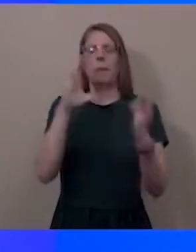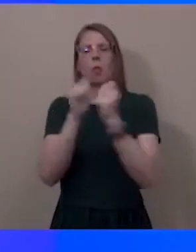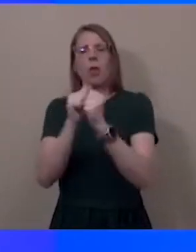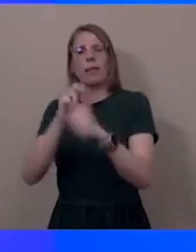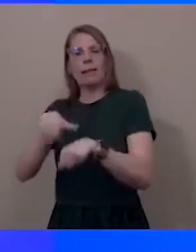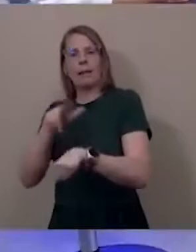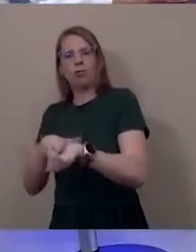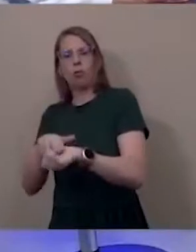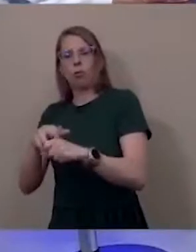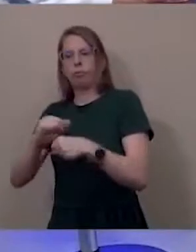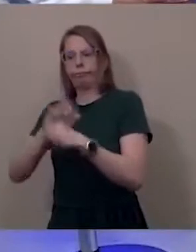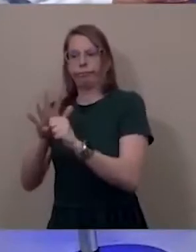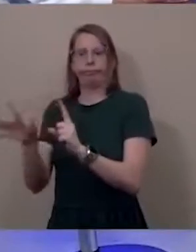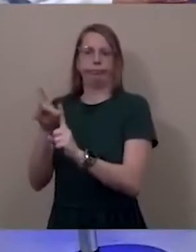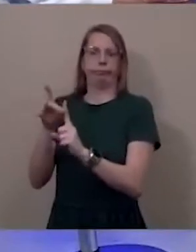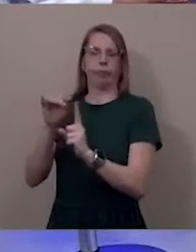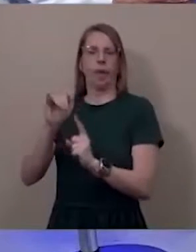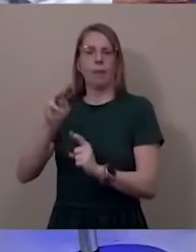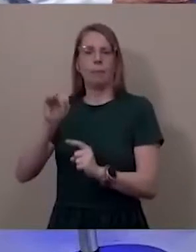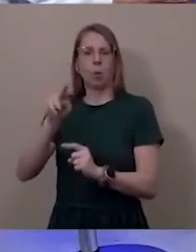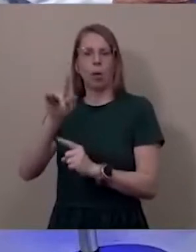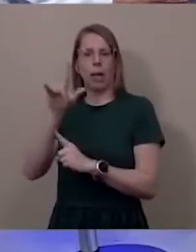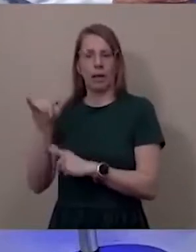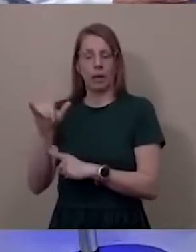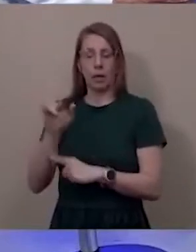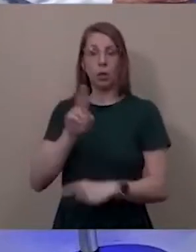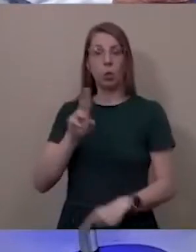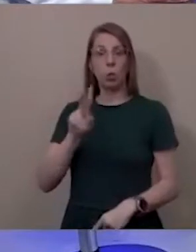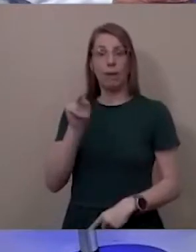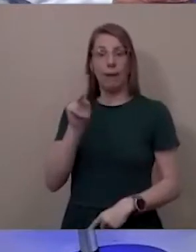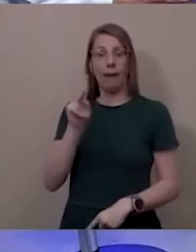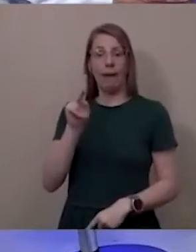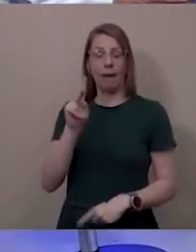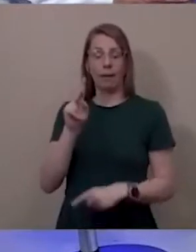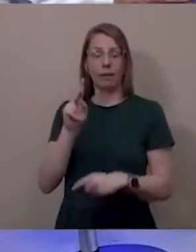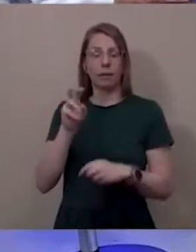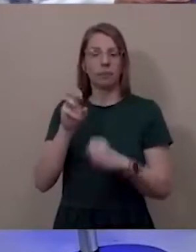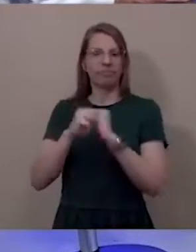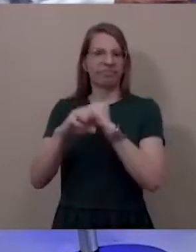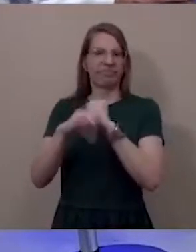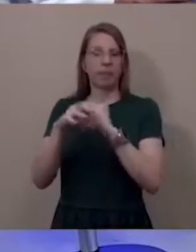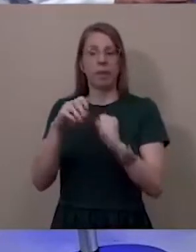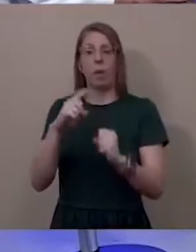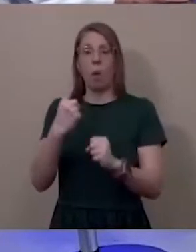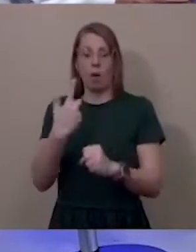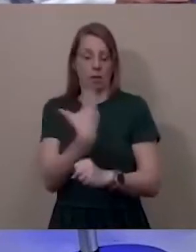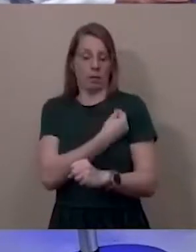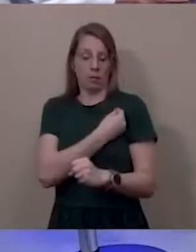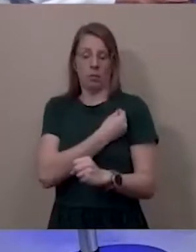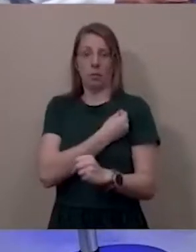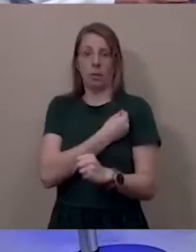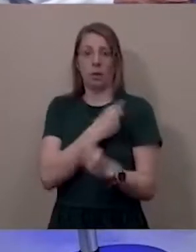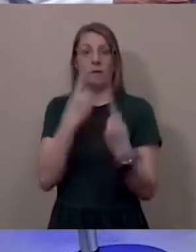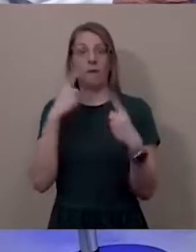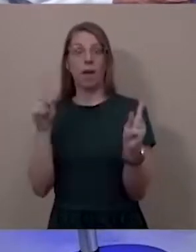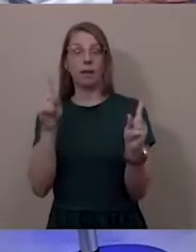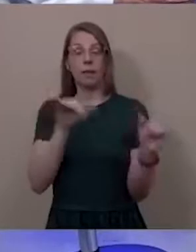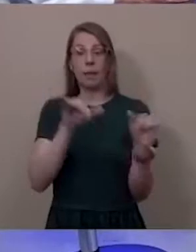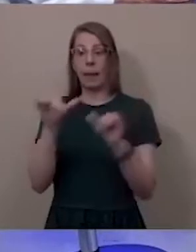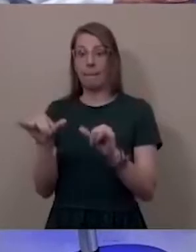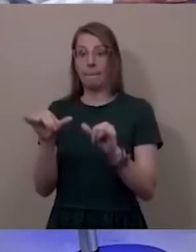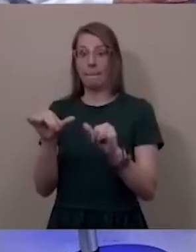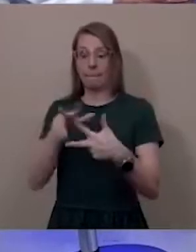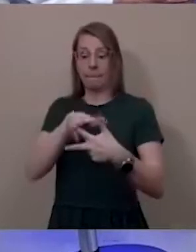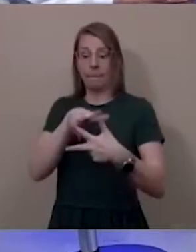information coming out of the UK also that on the single shot regimen, whether or not it's as effective as the 2-shot